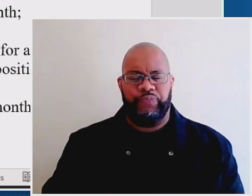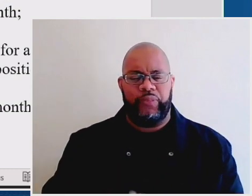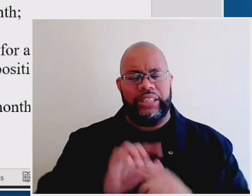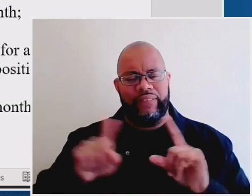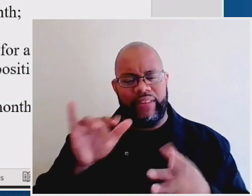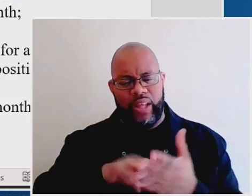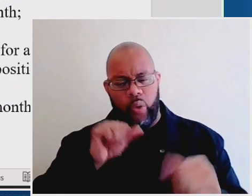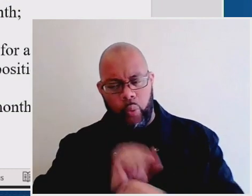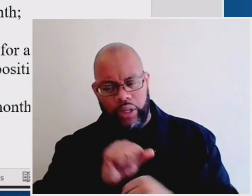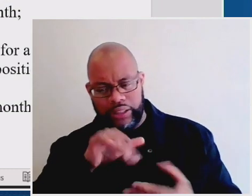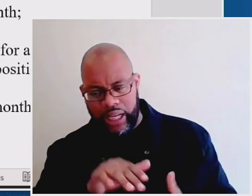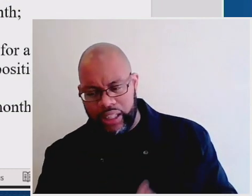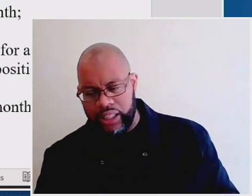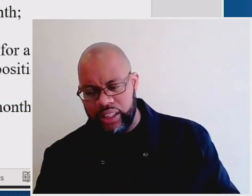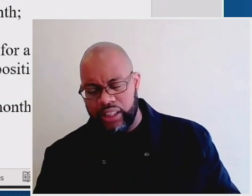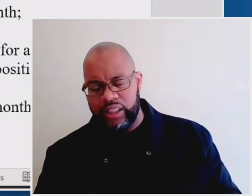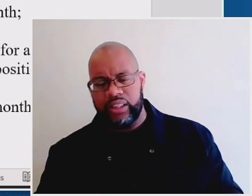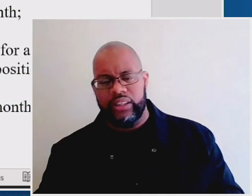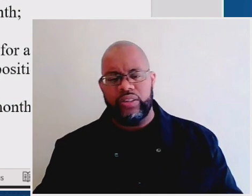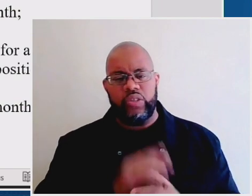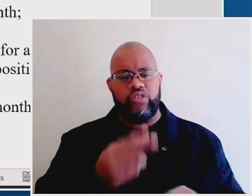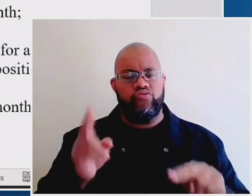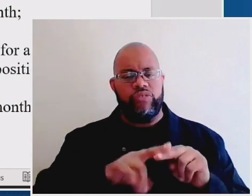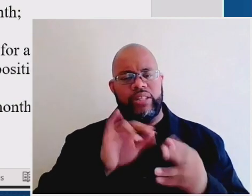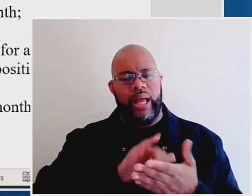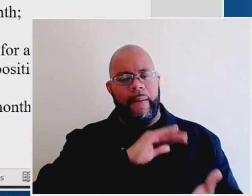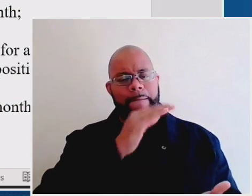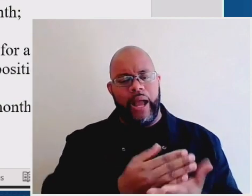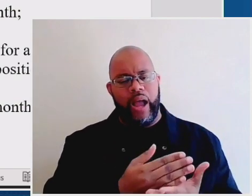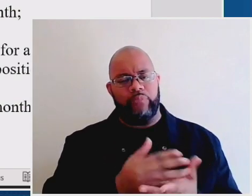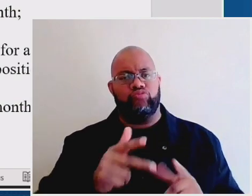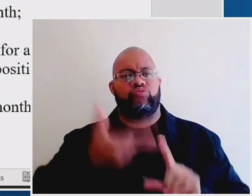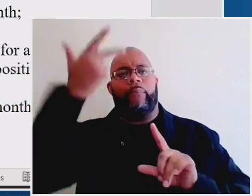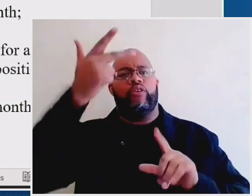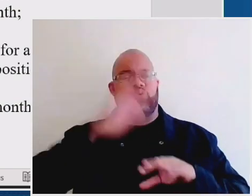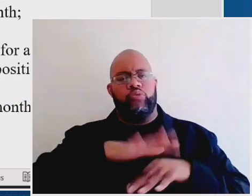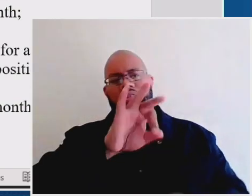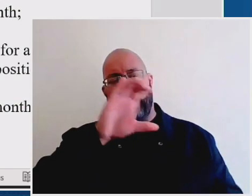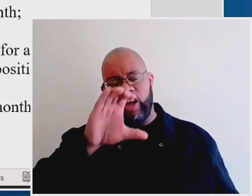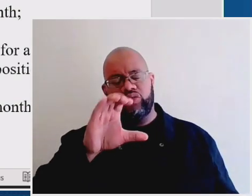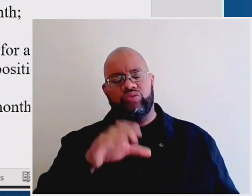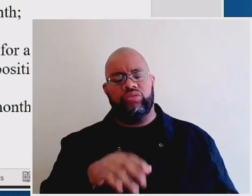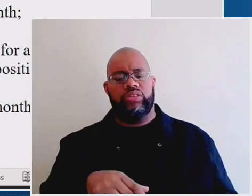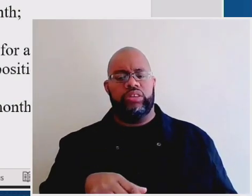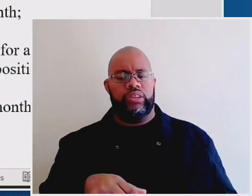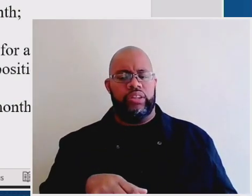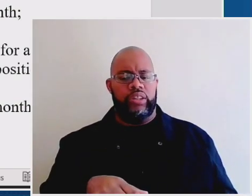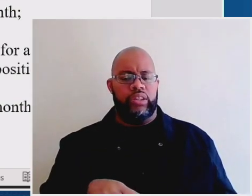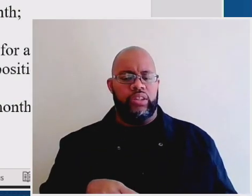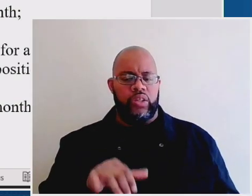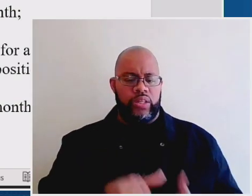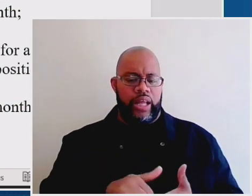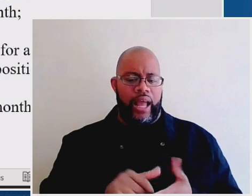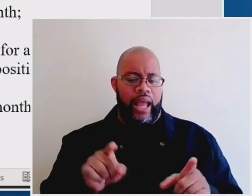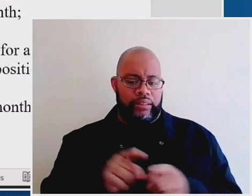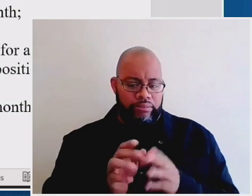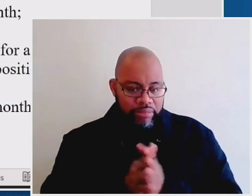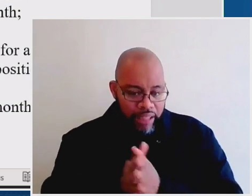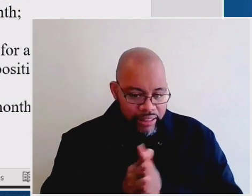study, increasing that amount, tripling it to 900 would definitely be more as an incentive.